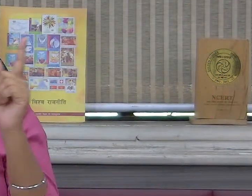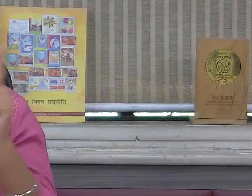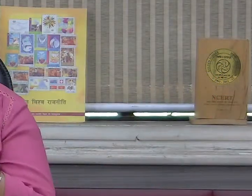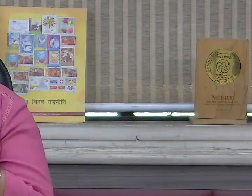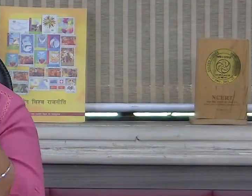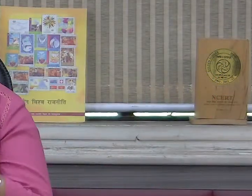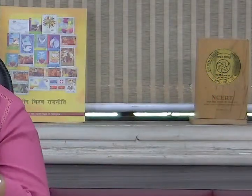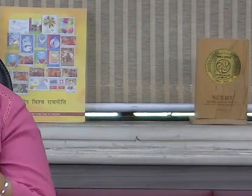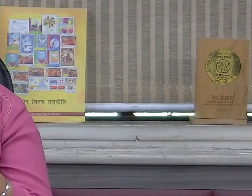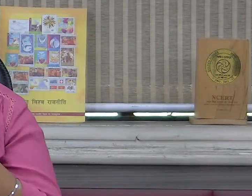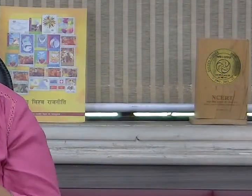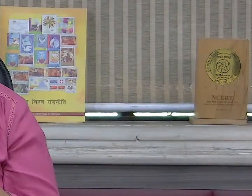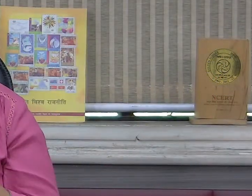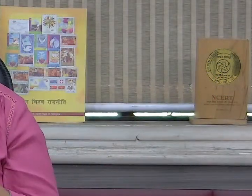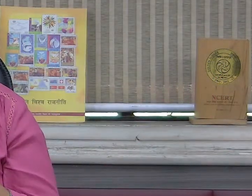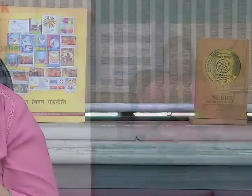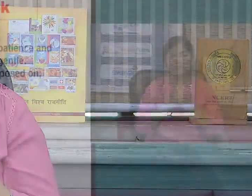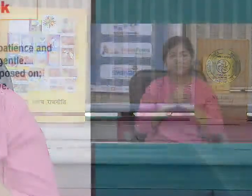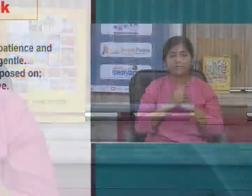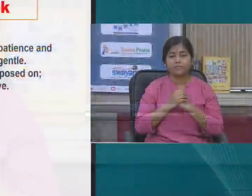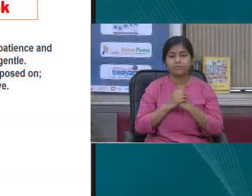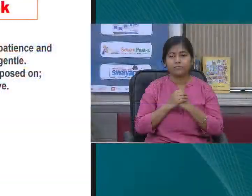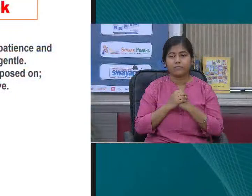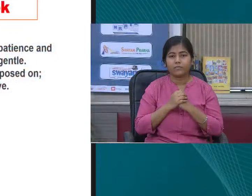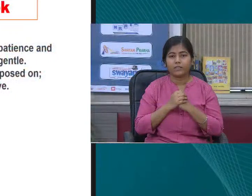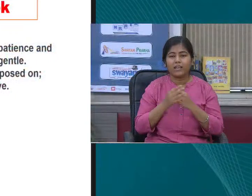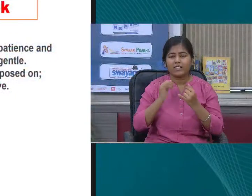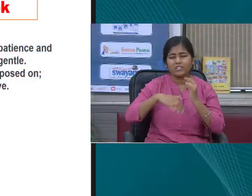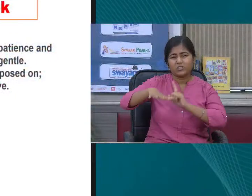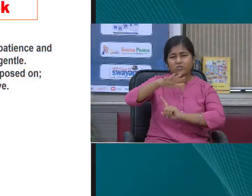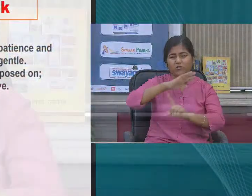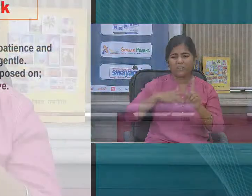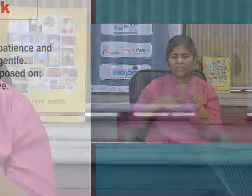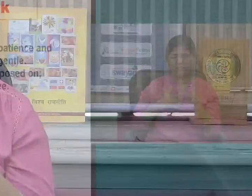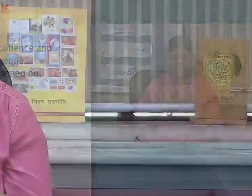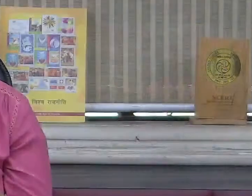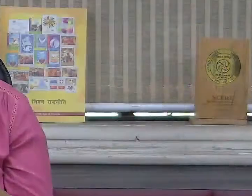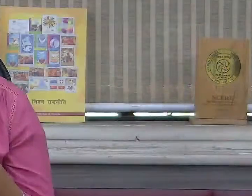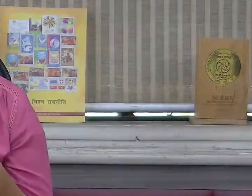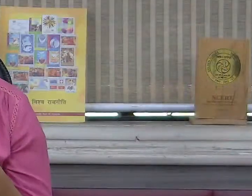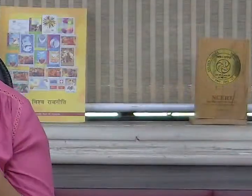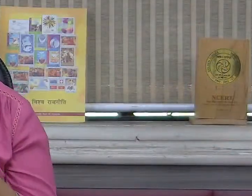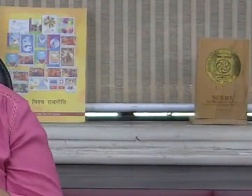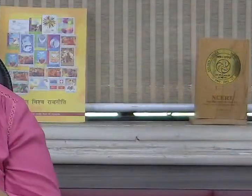idle chat, close quarters,